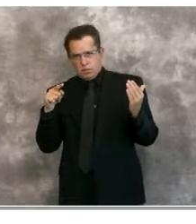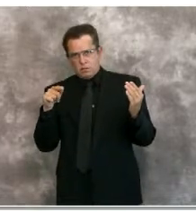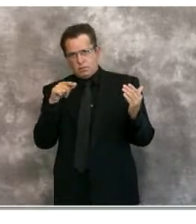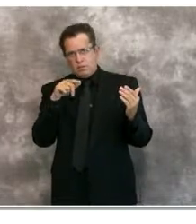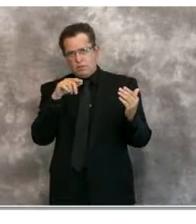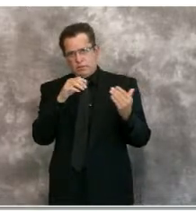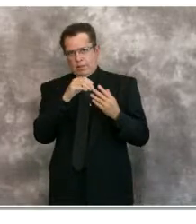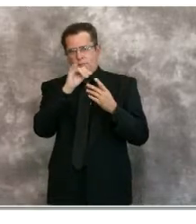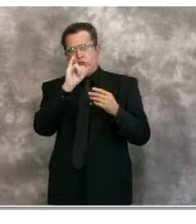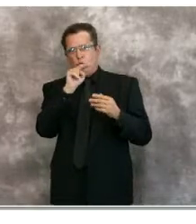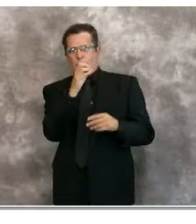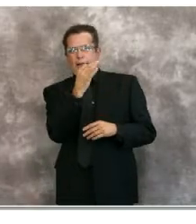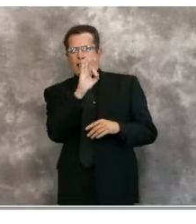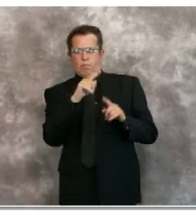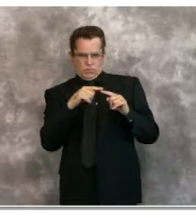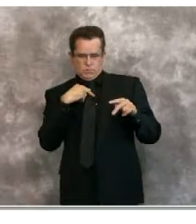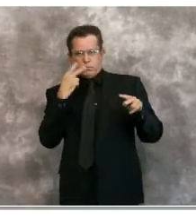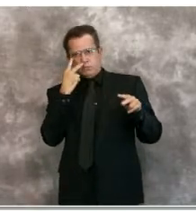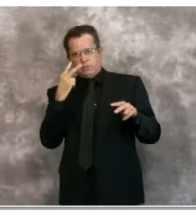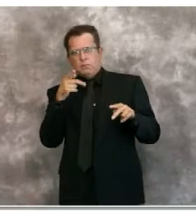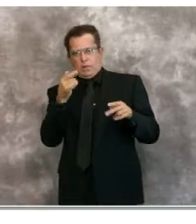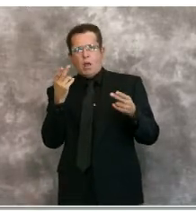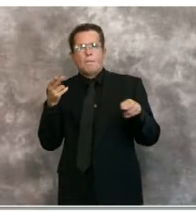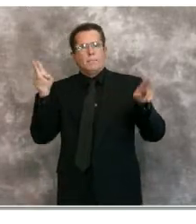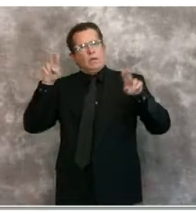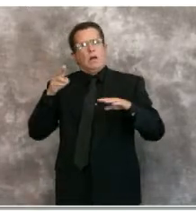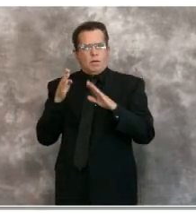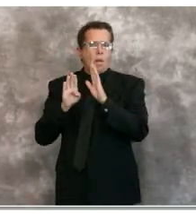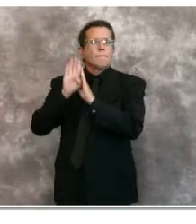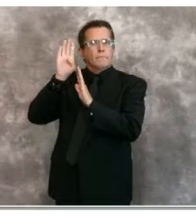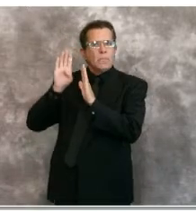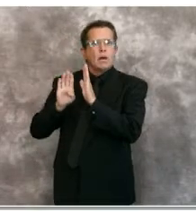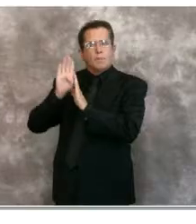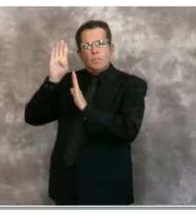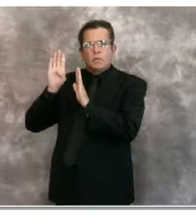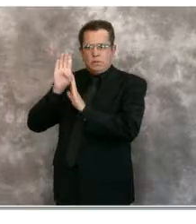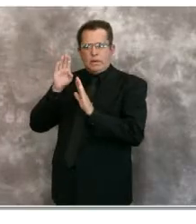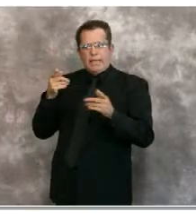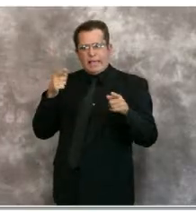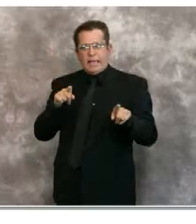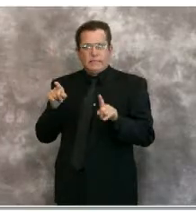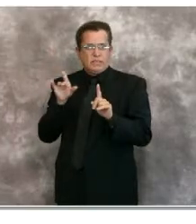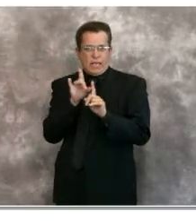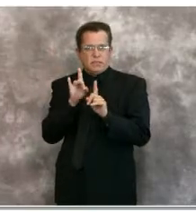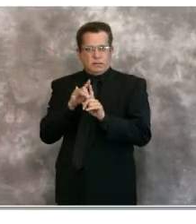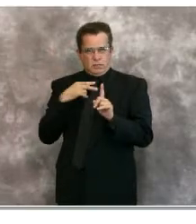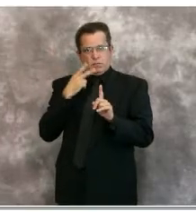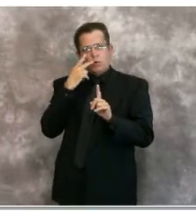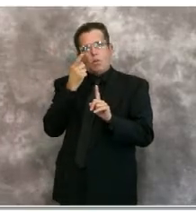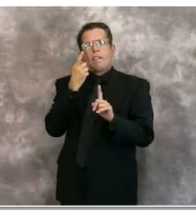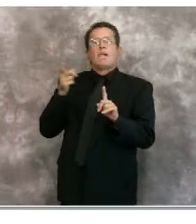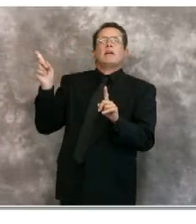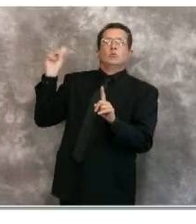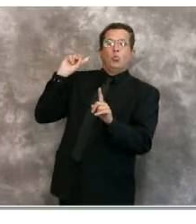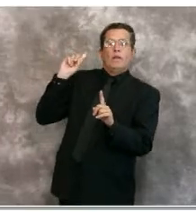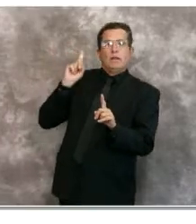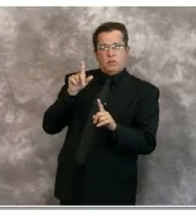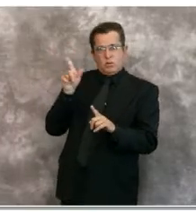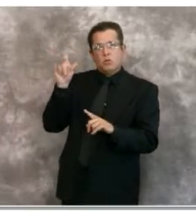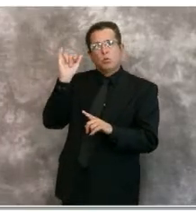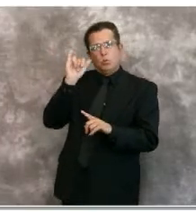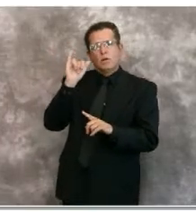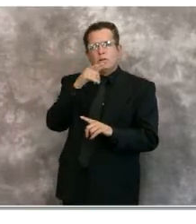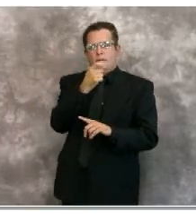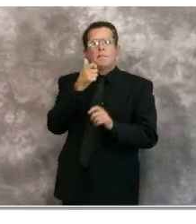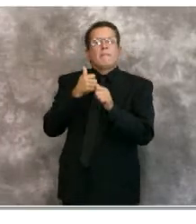19th, we've seen an uptick in cases. Now, as it was reported last week, we had a delay